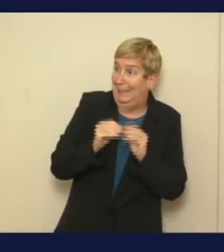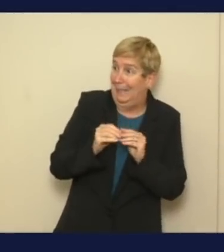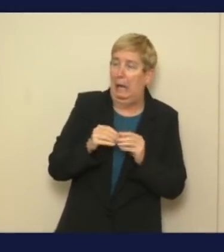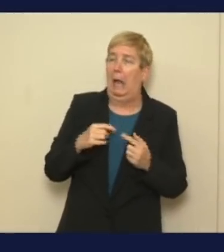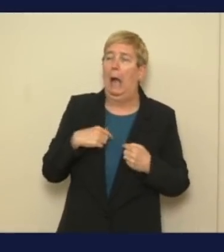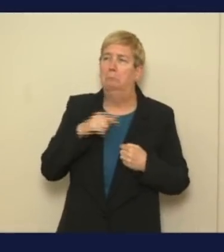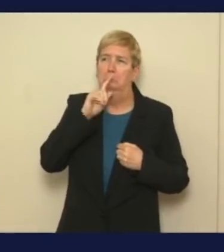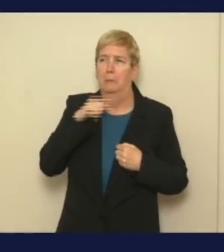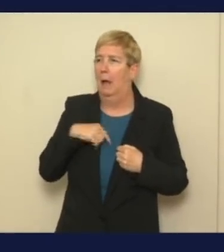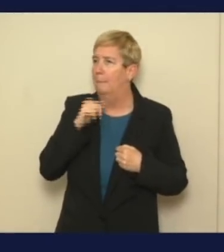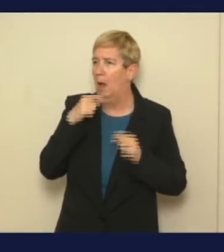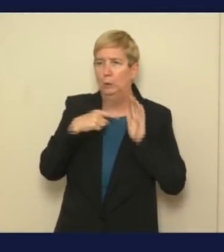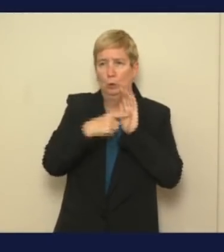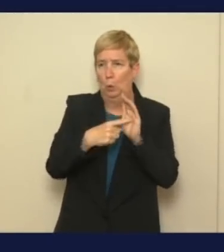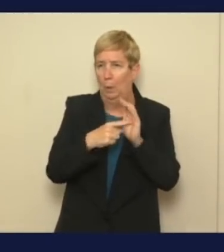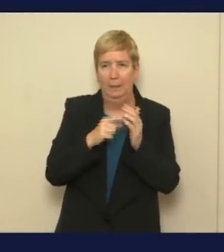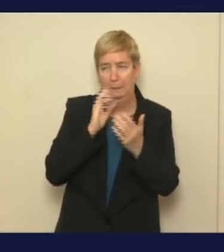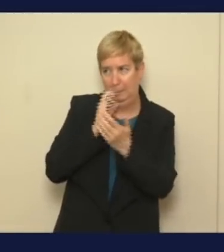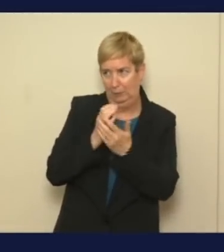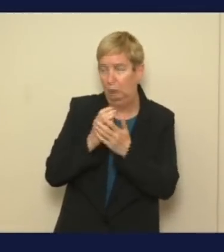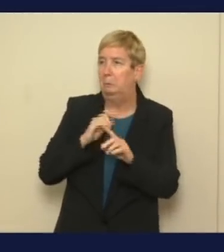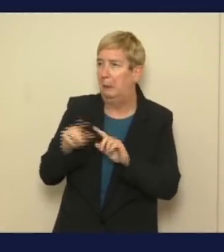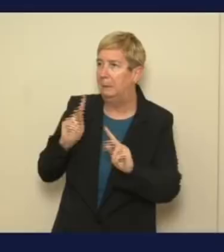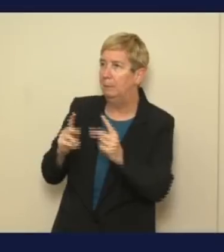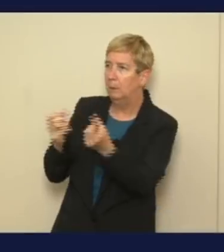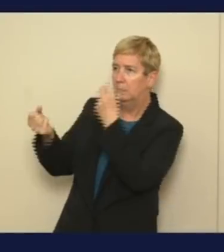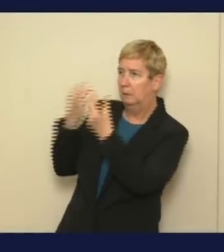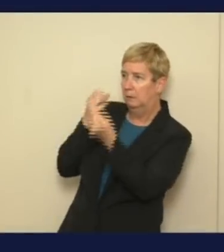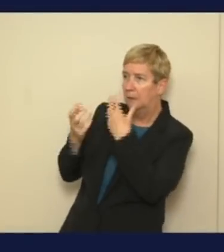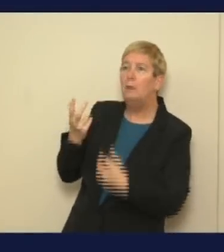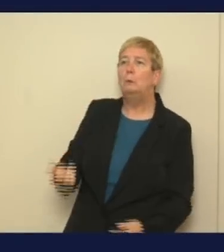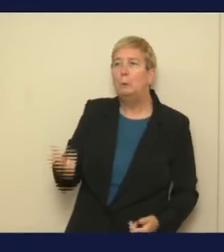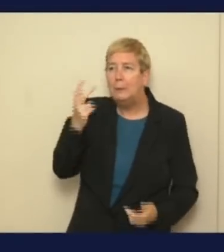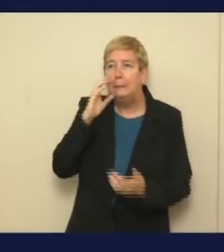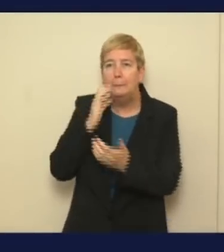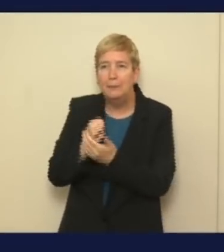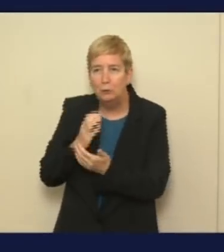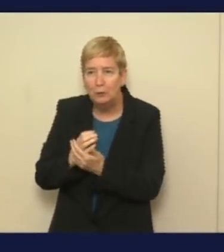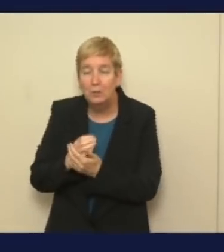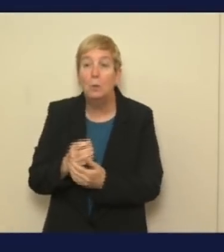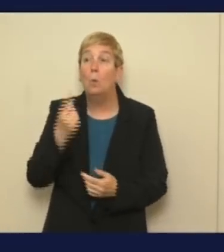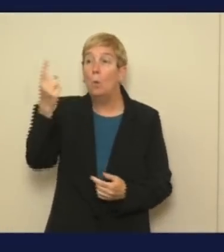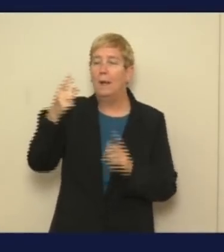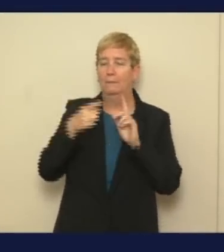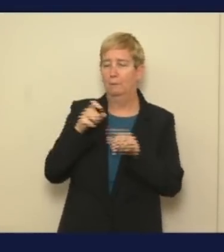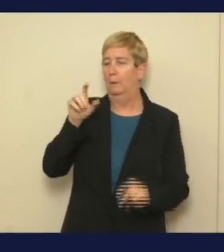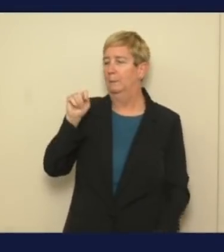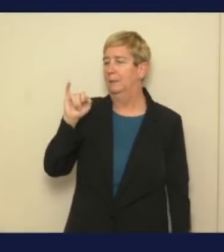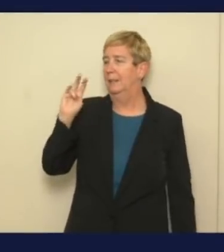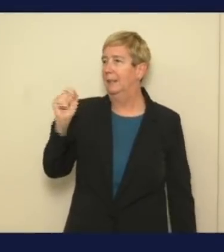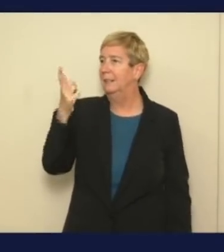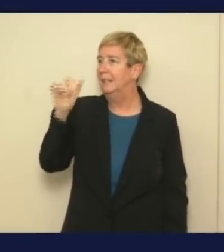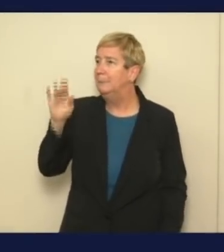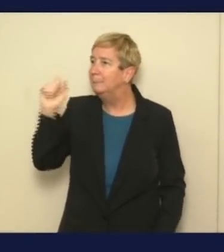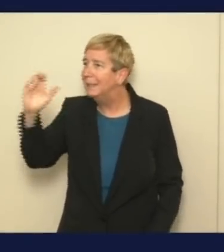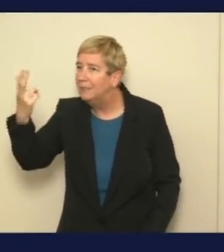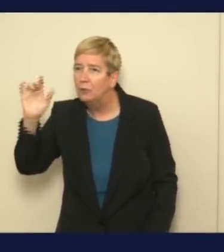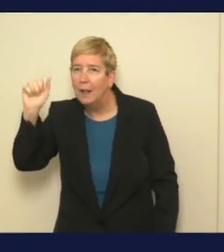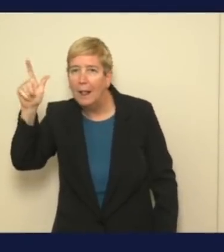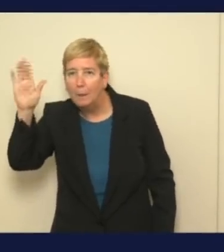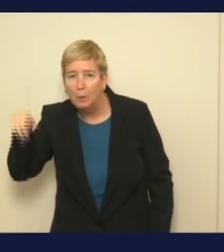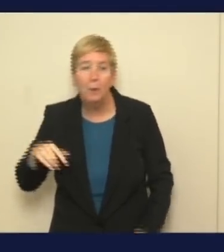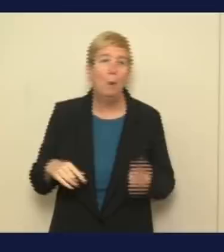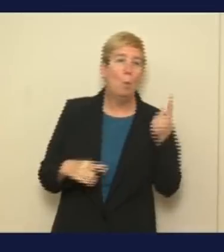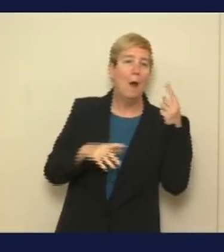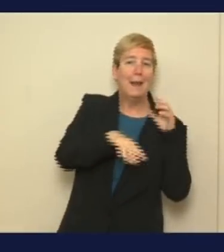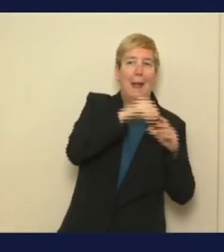privacy, I'm not showing them to you. I received 3 different photos, one from Tingley Beach in Albuquerque, one outside of a big box